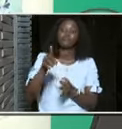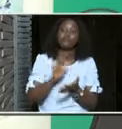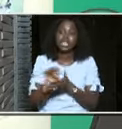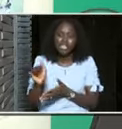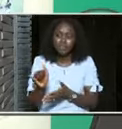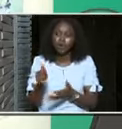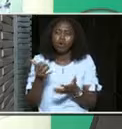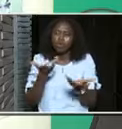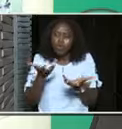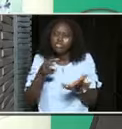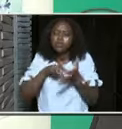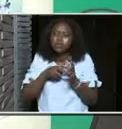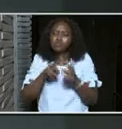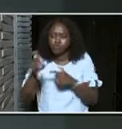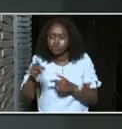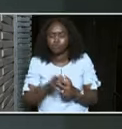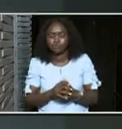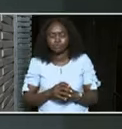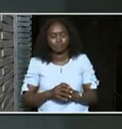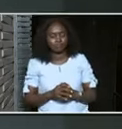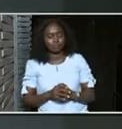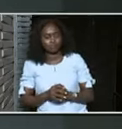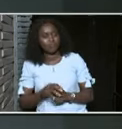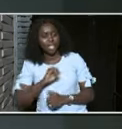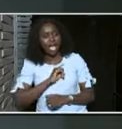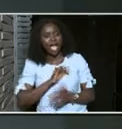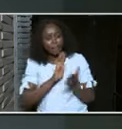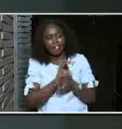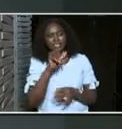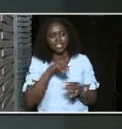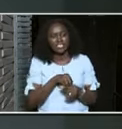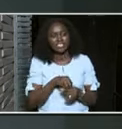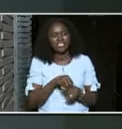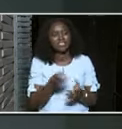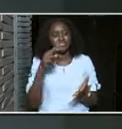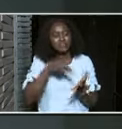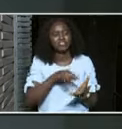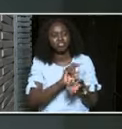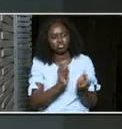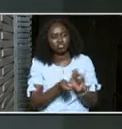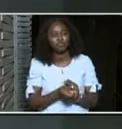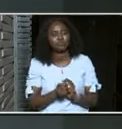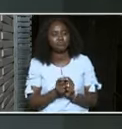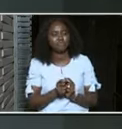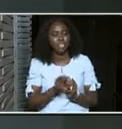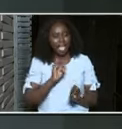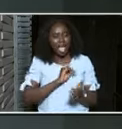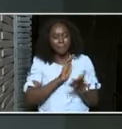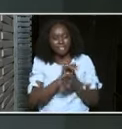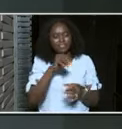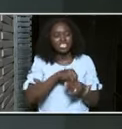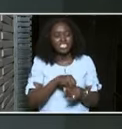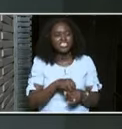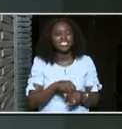you? I believe in restructuring. I believe in